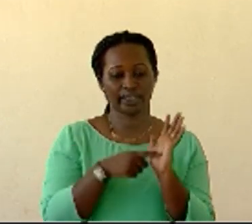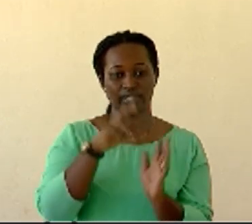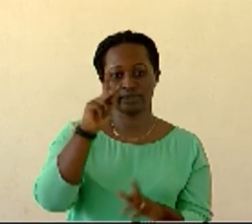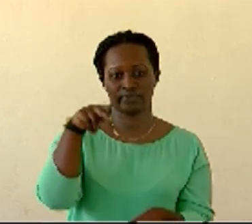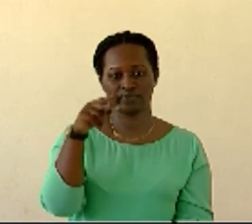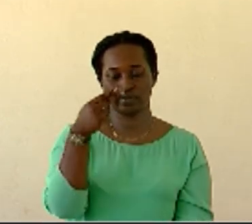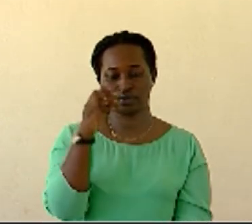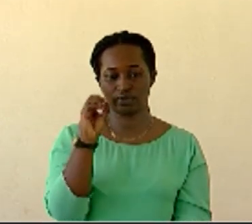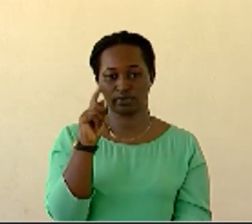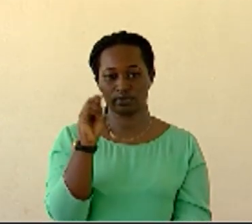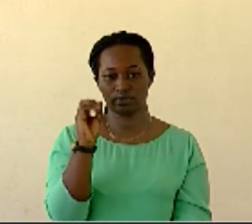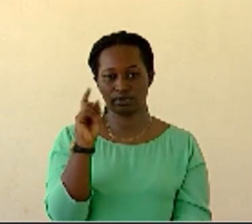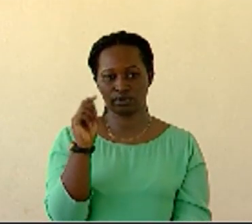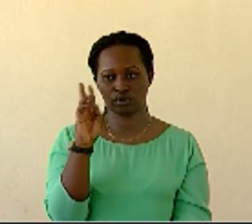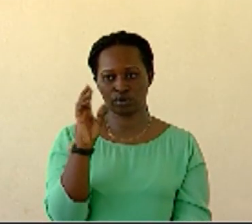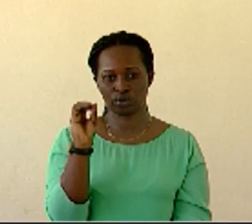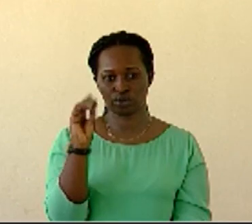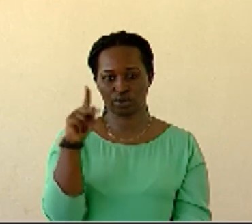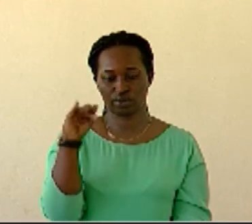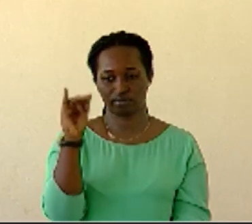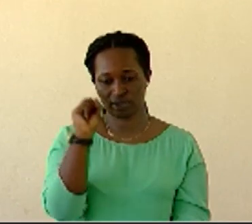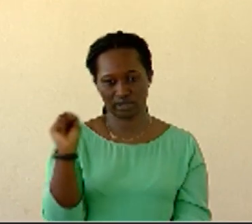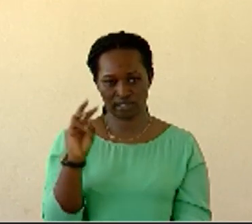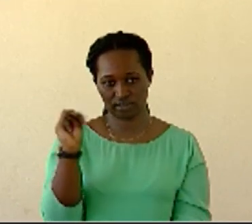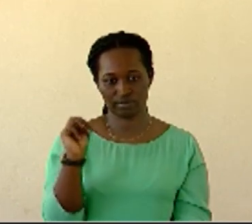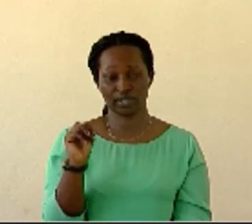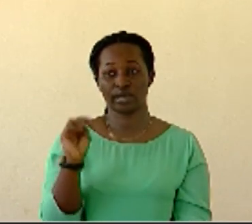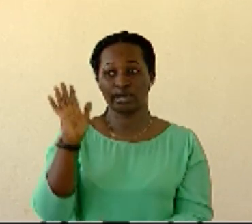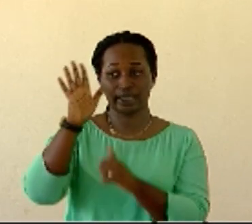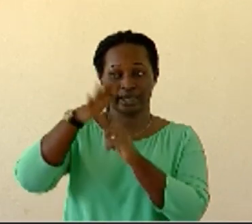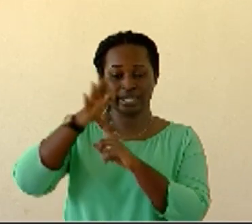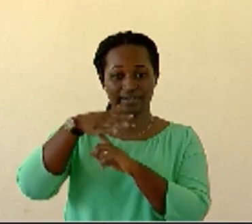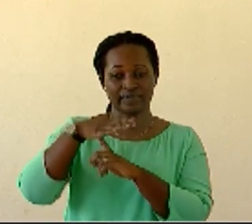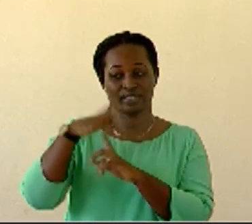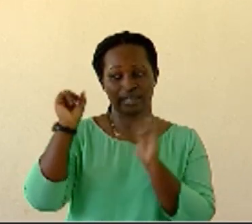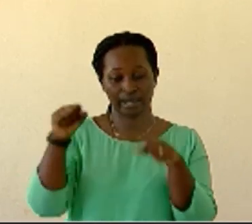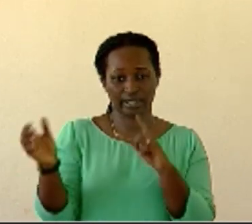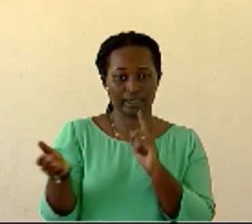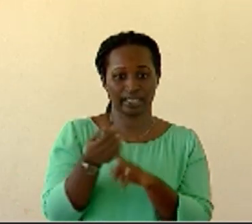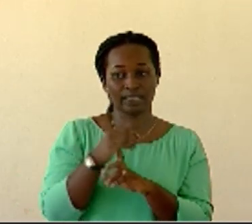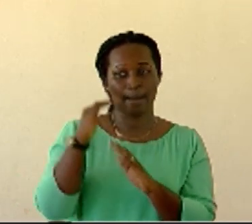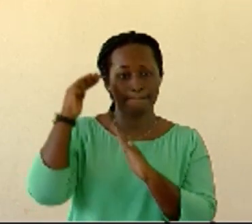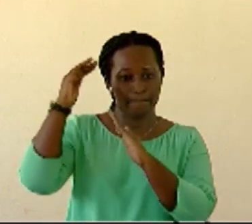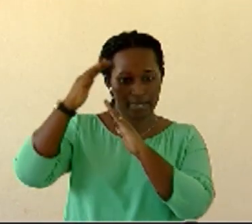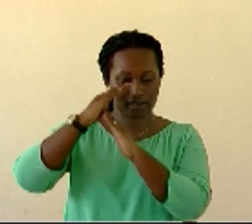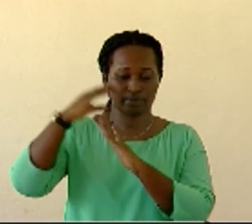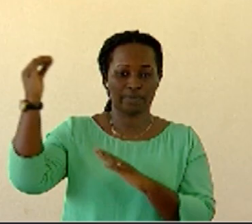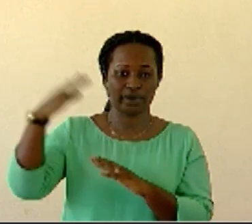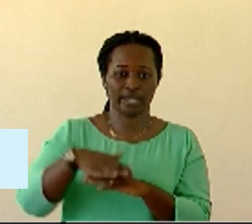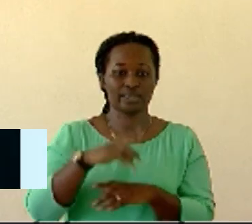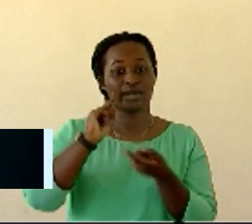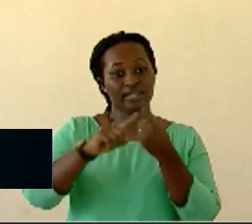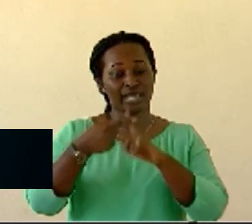phototropism. Leaves can gain maximum amount of light, which is needed for photosynthesis. Dear